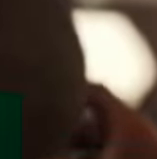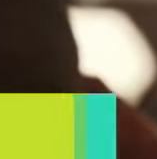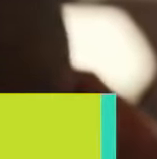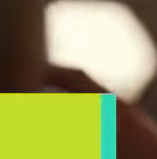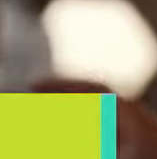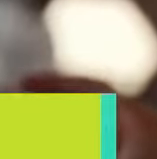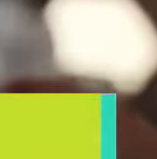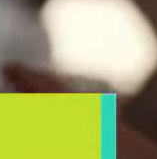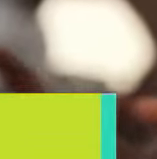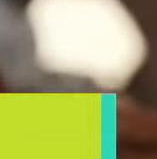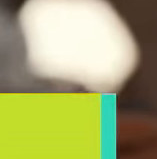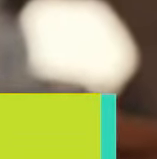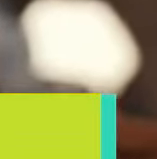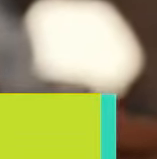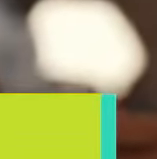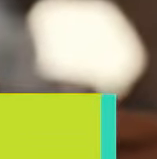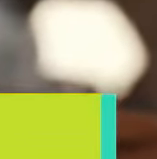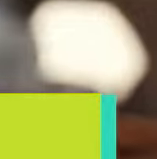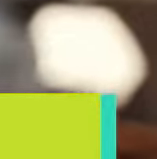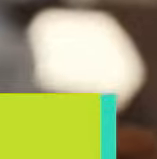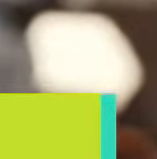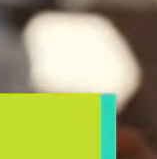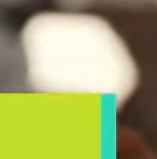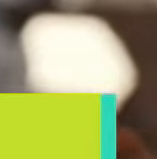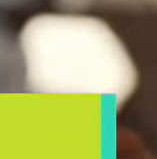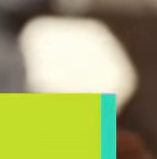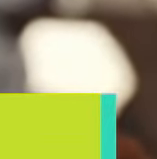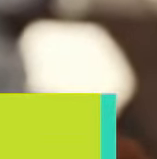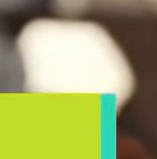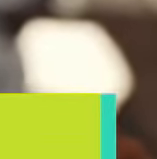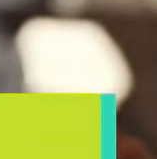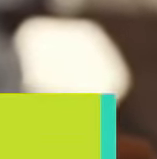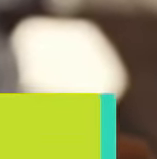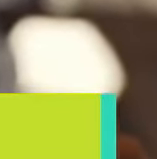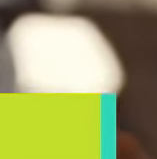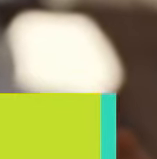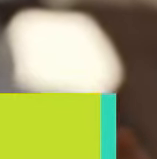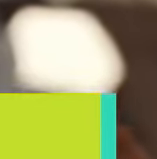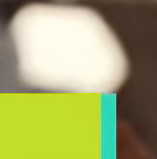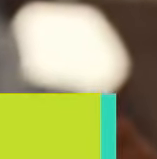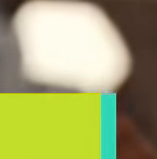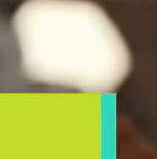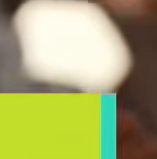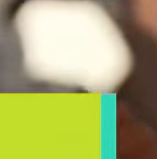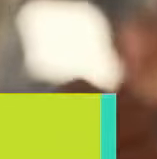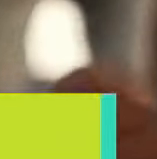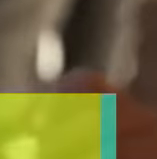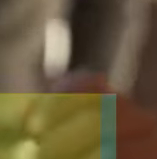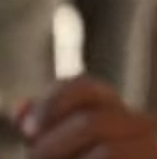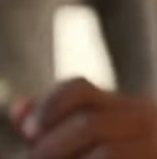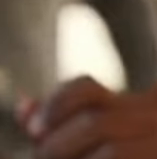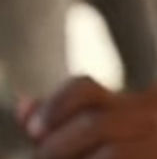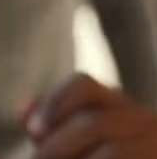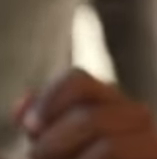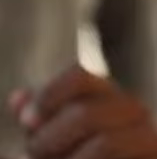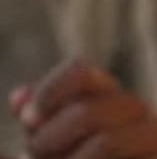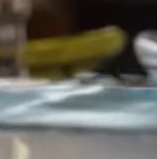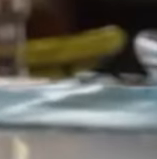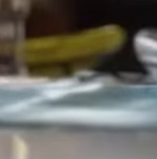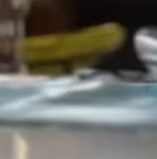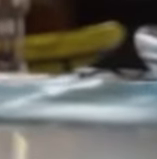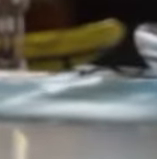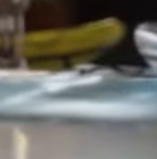only focus on sex, because it also focuses on boosting people's laws, boosting people's